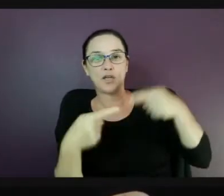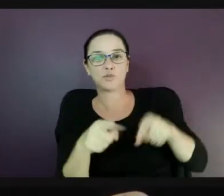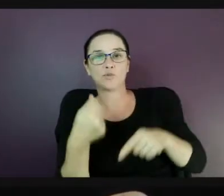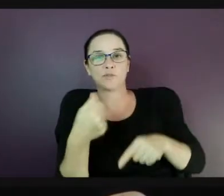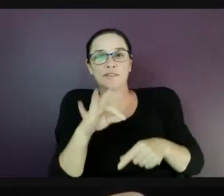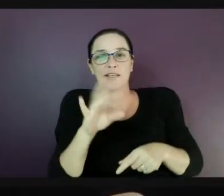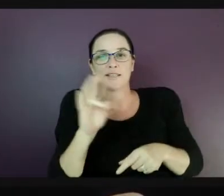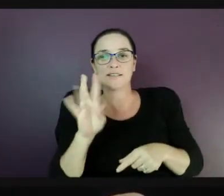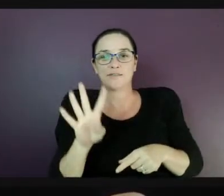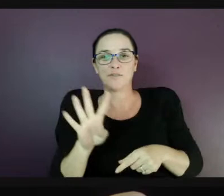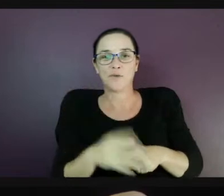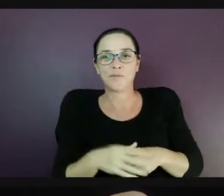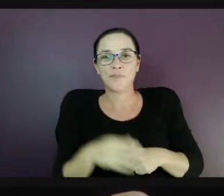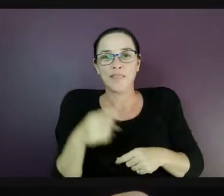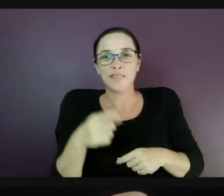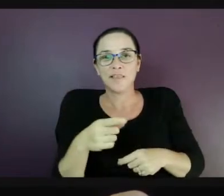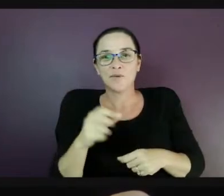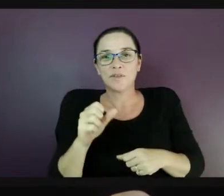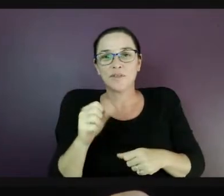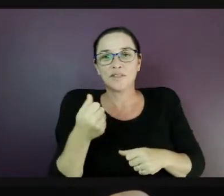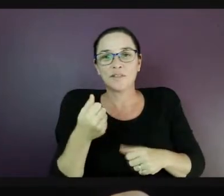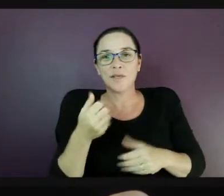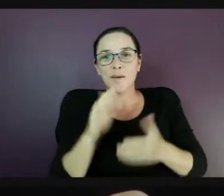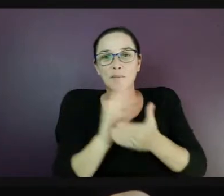paper 1613 from the USGS here.